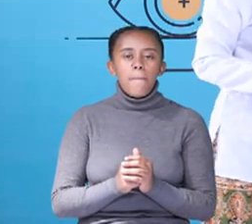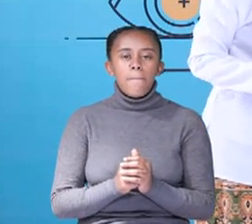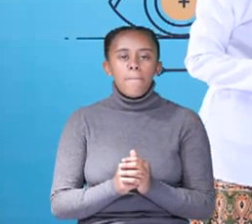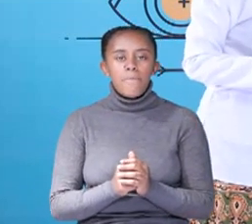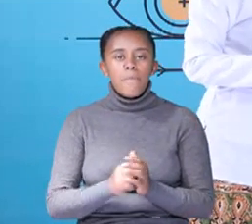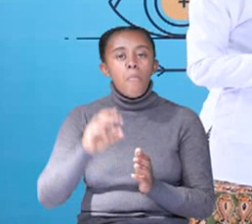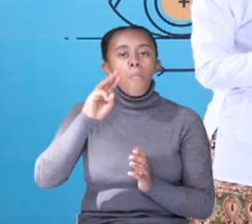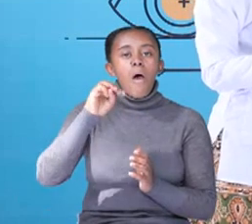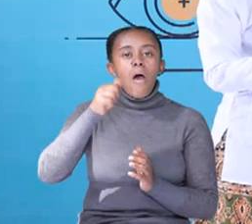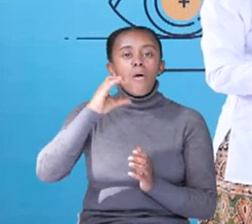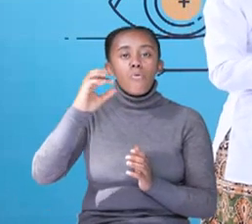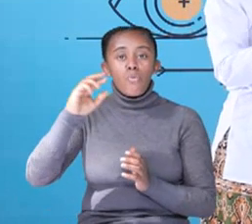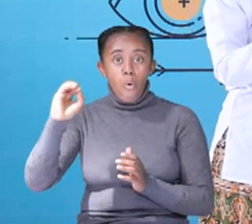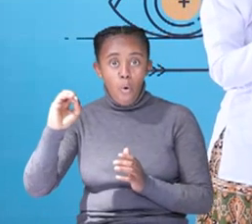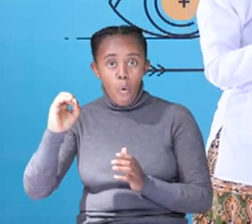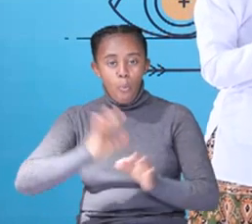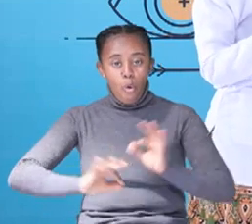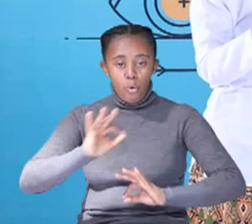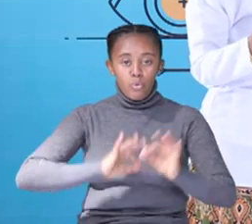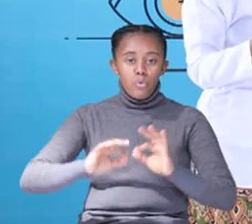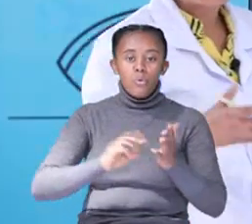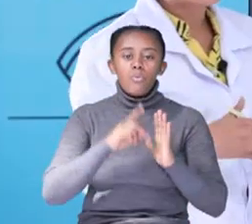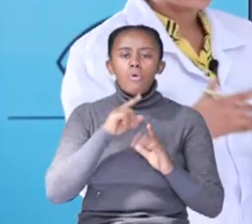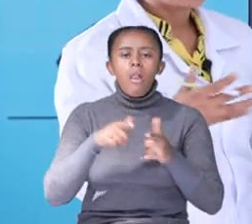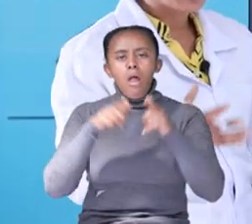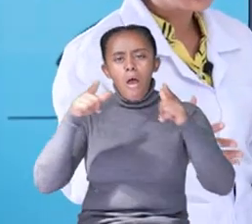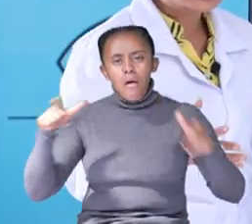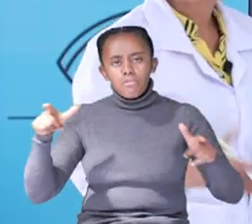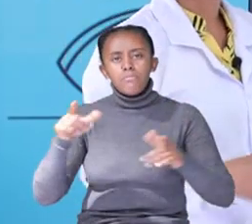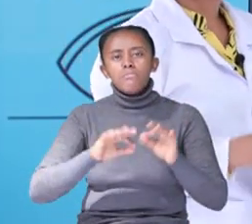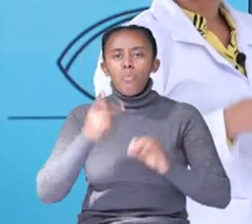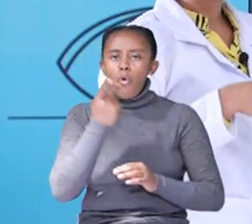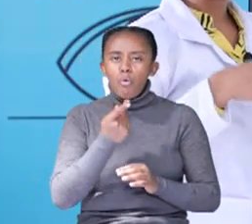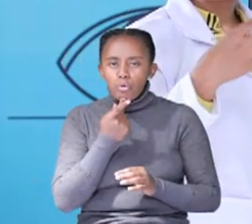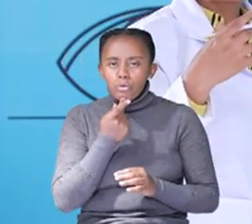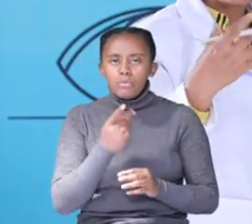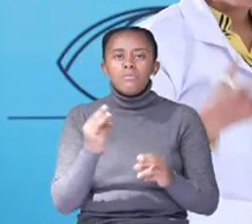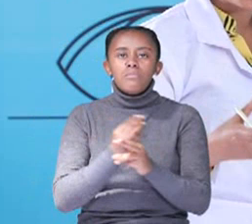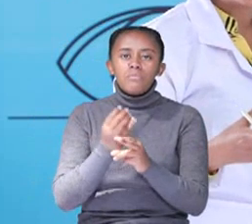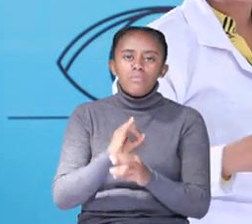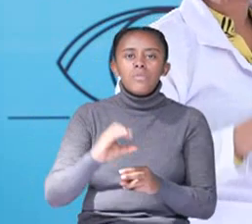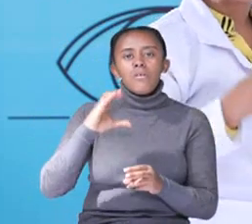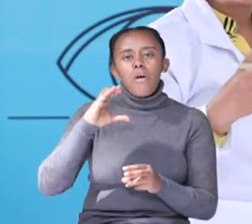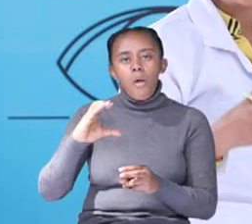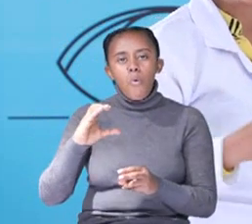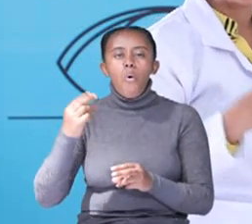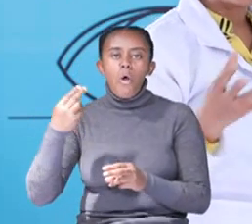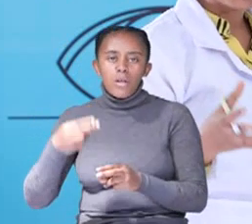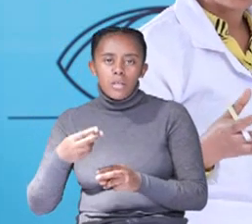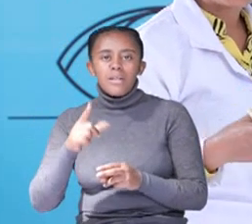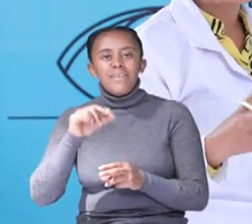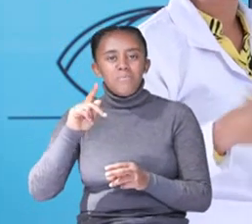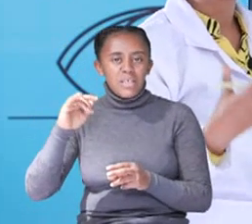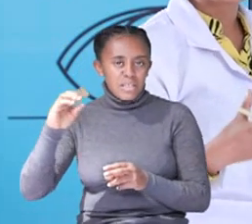When we say macromolecule, it can be making large molecules like protein, making carbohydrates, lipids,